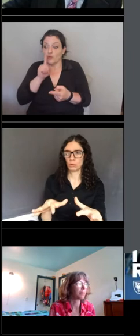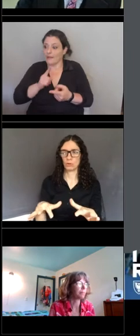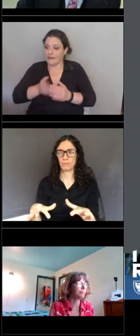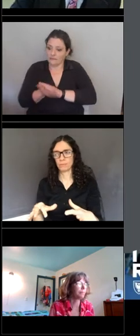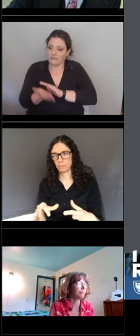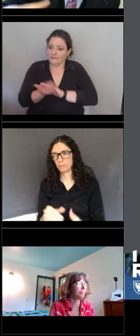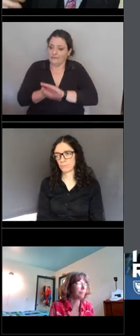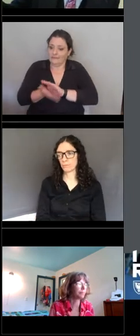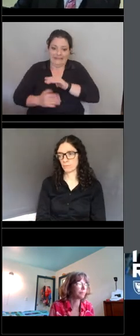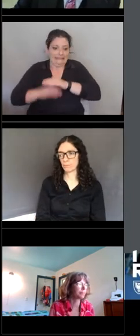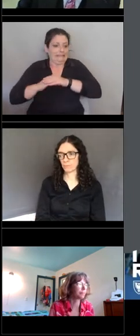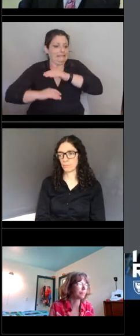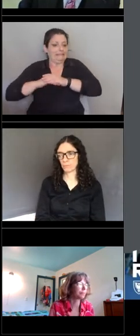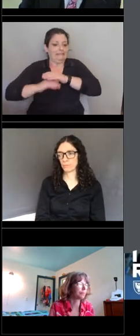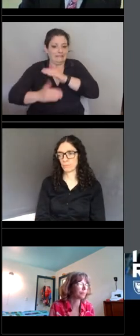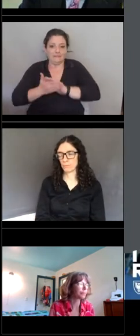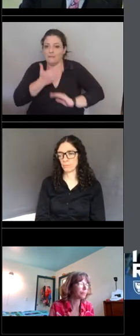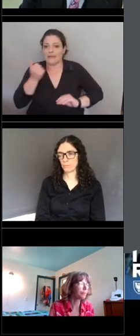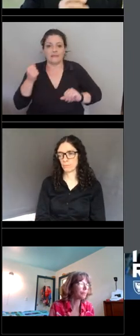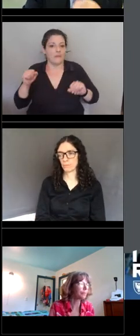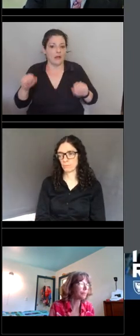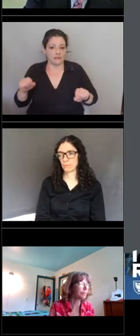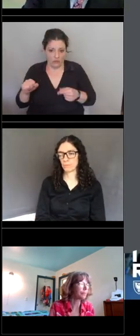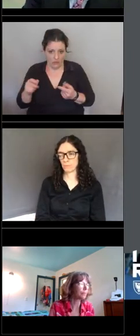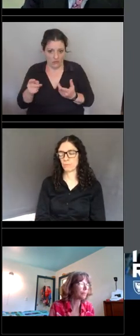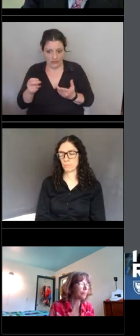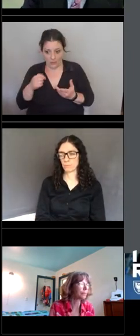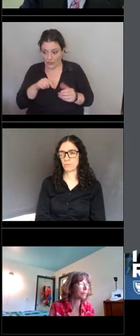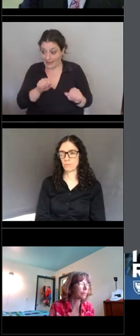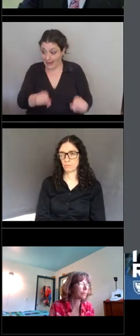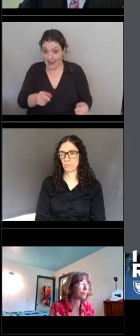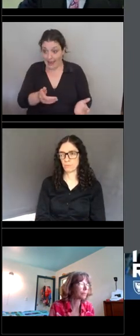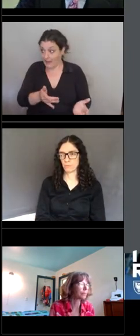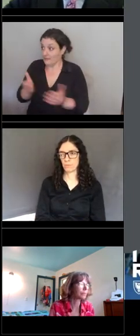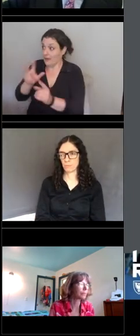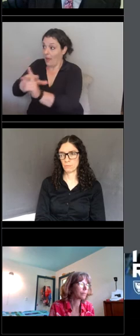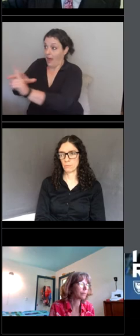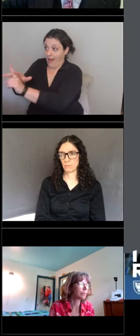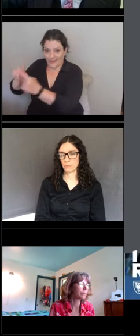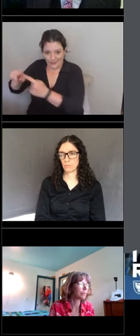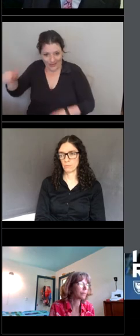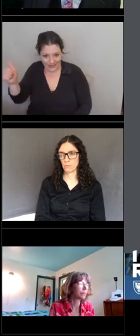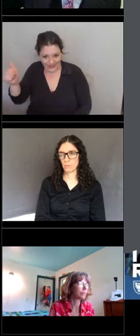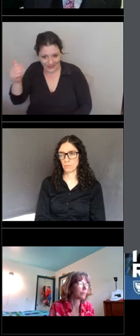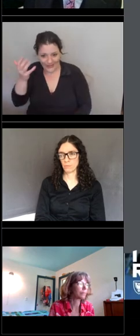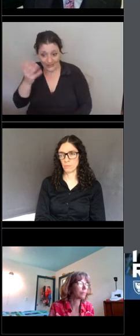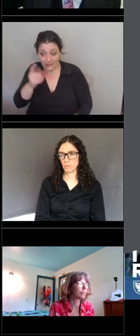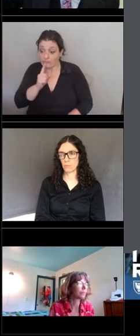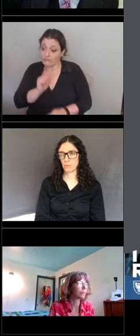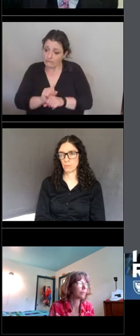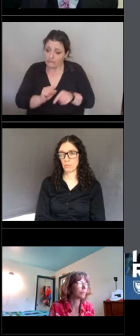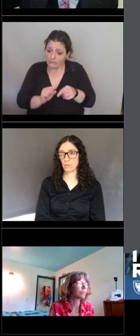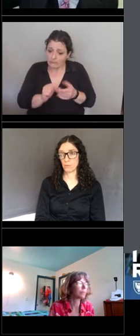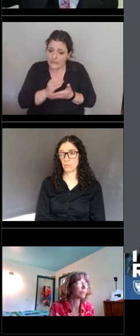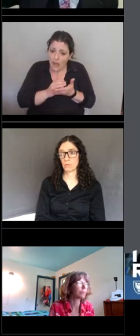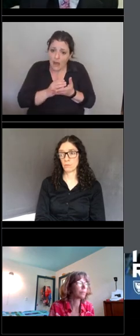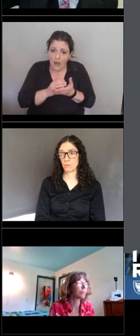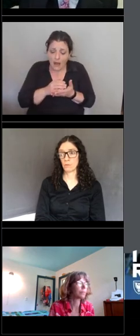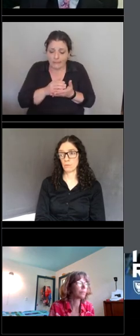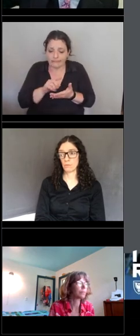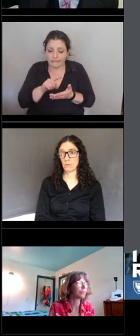marine protected areas. And there's a broader chance that even though it's site specific, there will be another MPA that has a